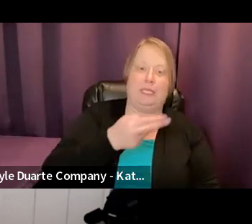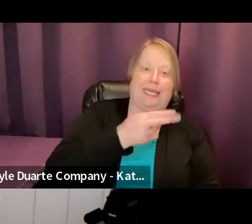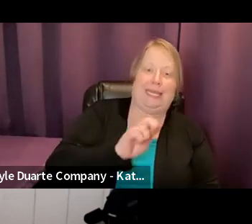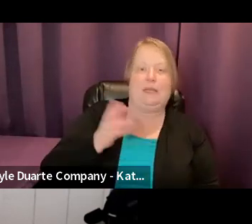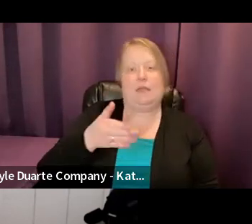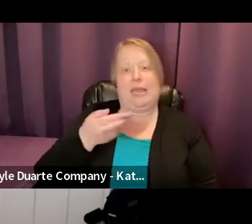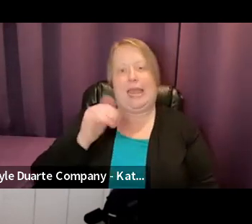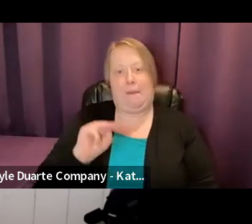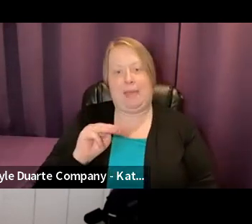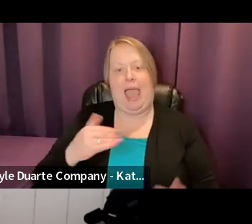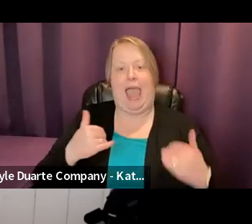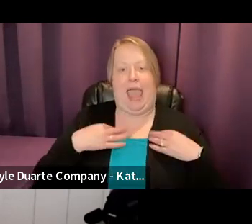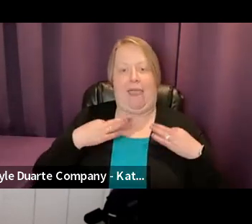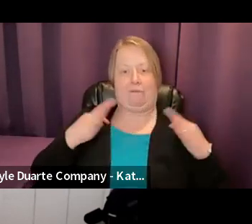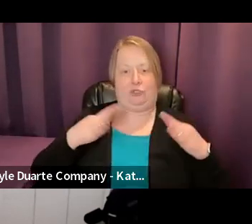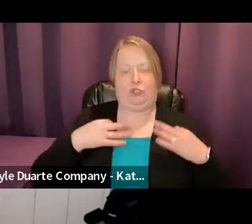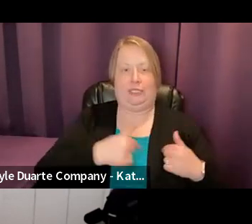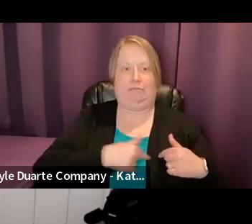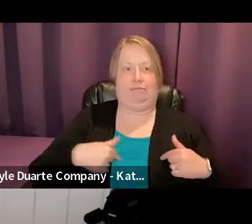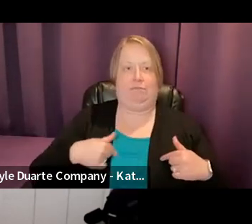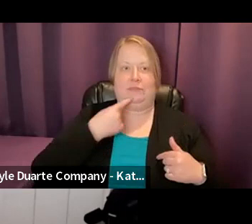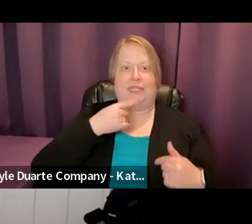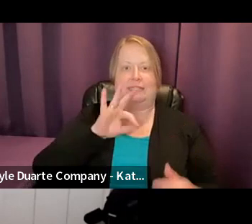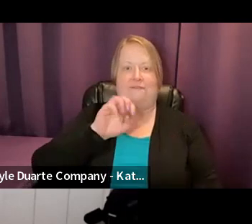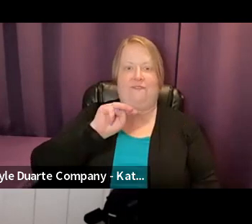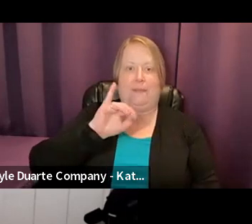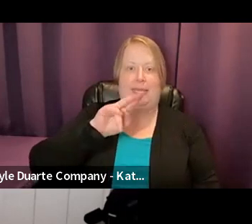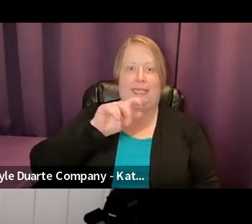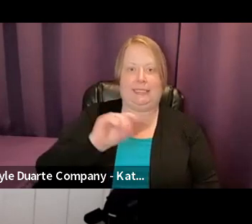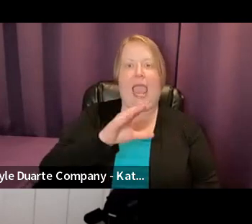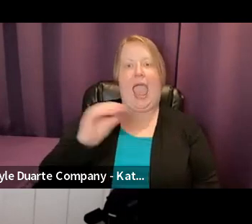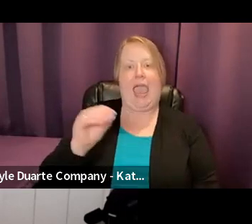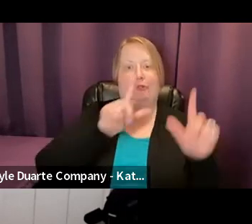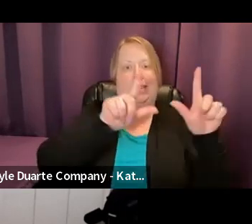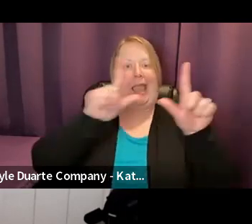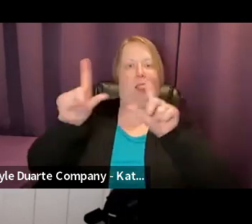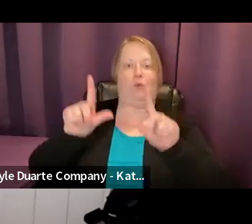shirt that says feminist. And there's a gallery wall behind me that was done by my lovely partner.